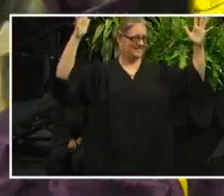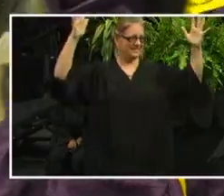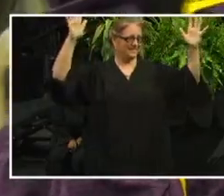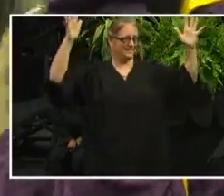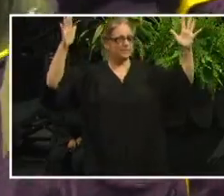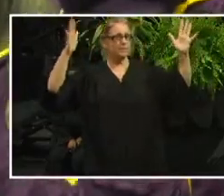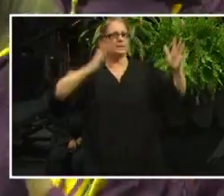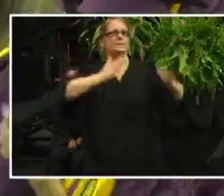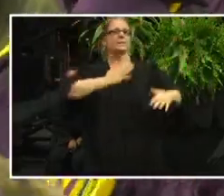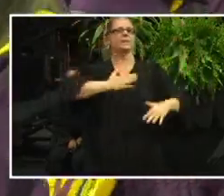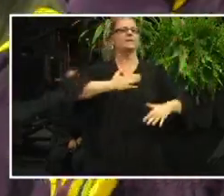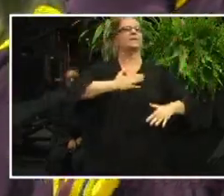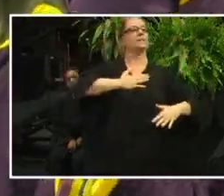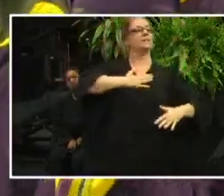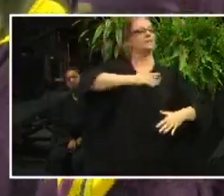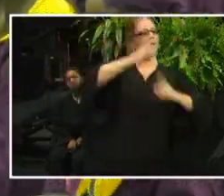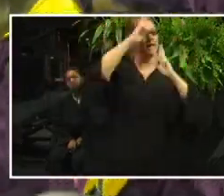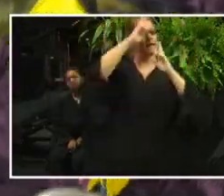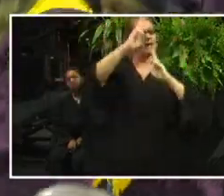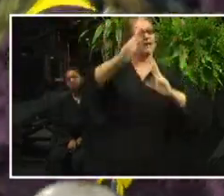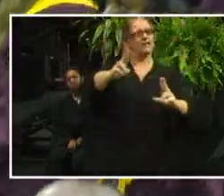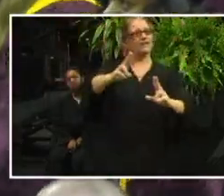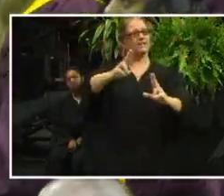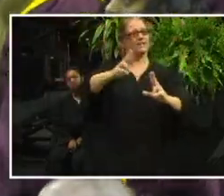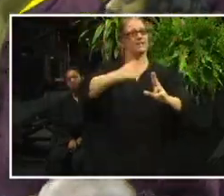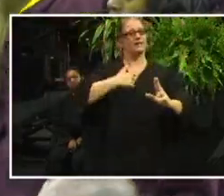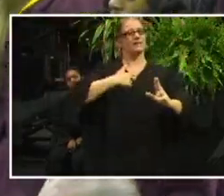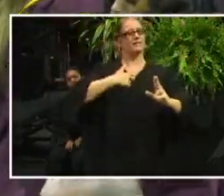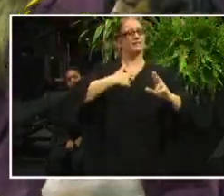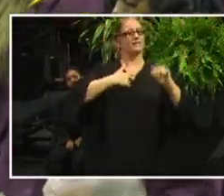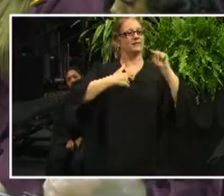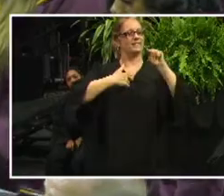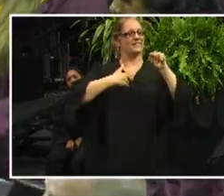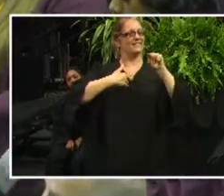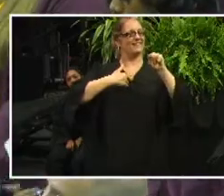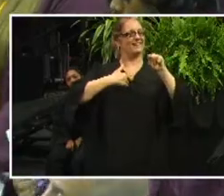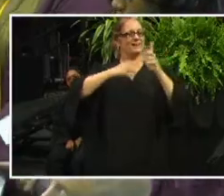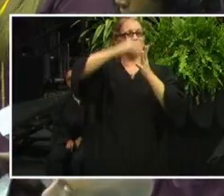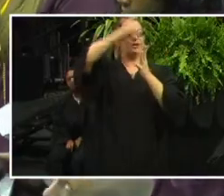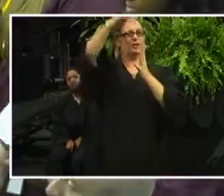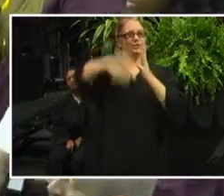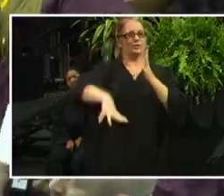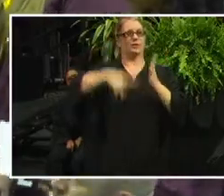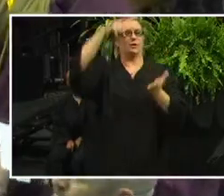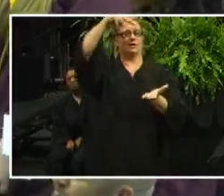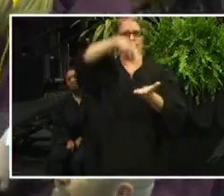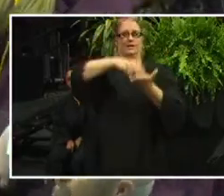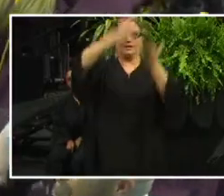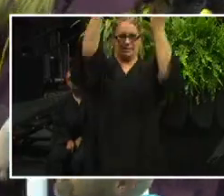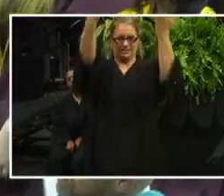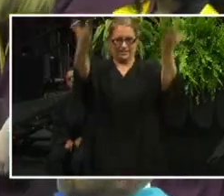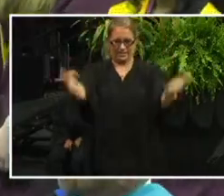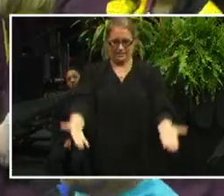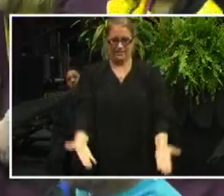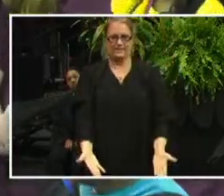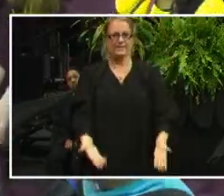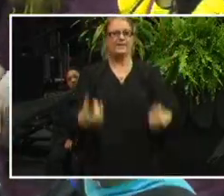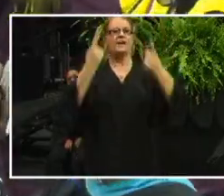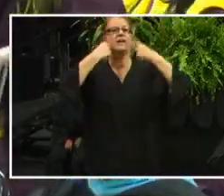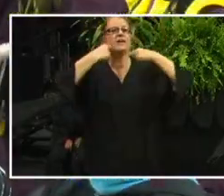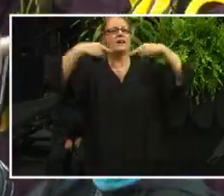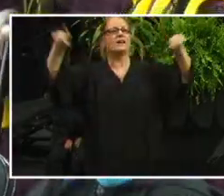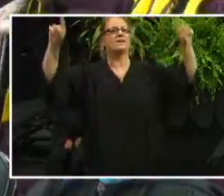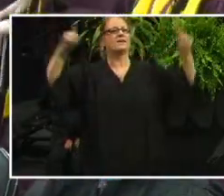It is my privilege and honor to certify that these distinguished students standing before you have